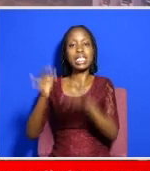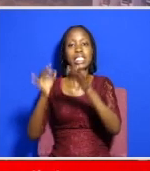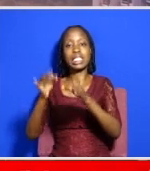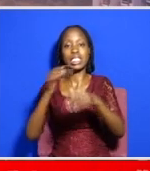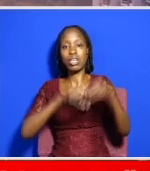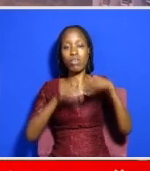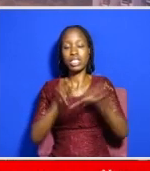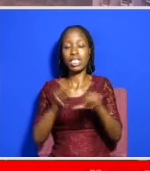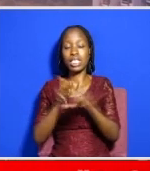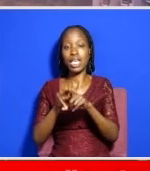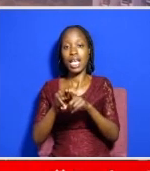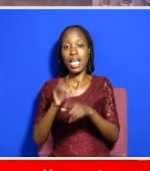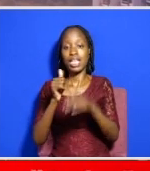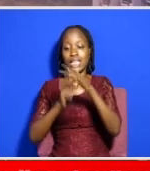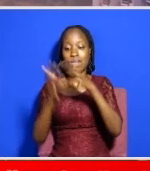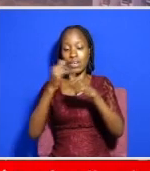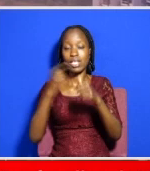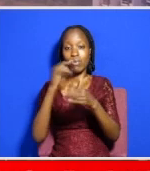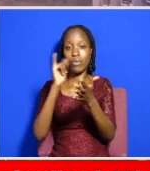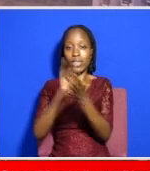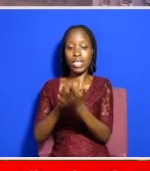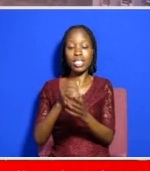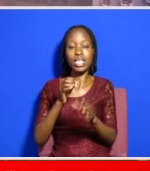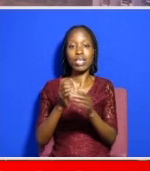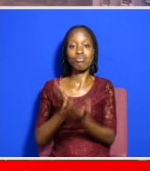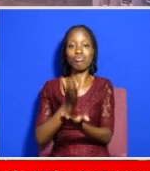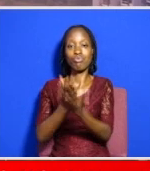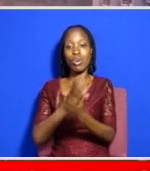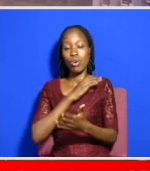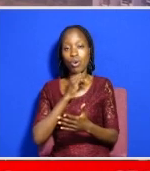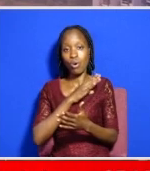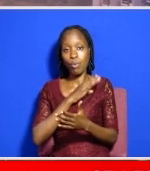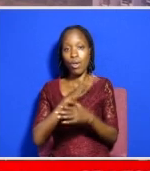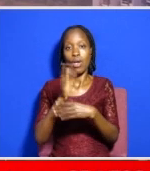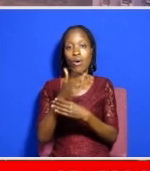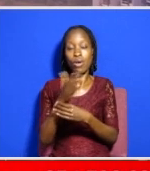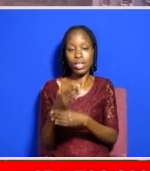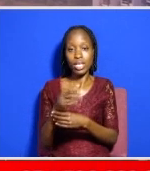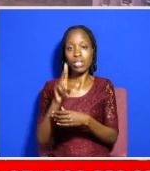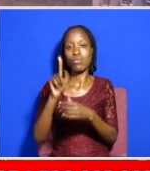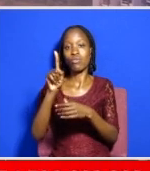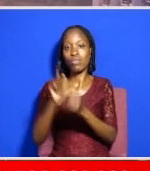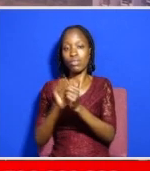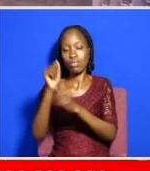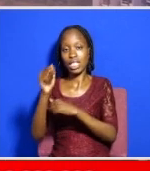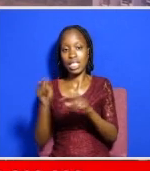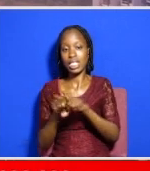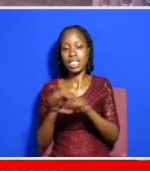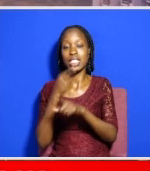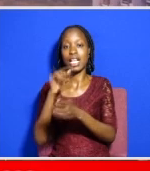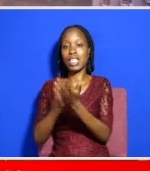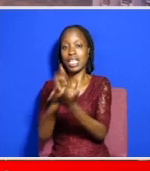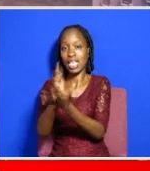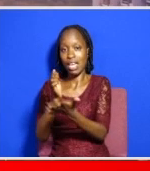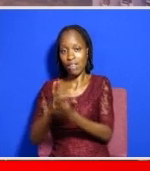will present his complaint before the JSC on Thursday at 2:15 p.m., claiming that he has the evidence